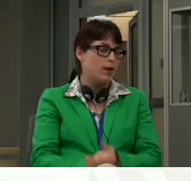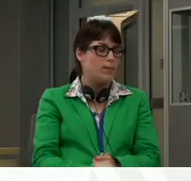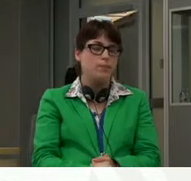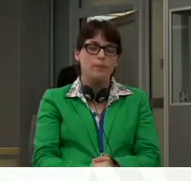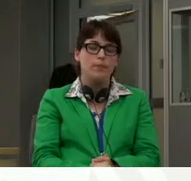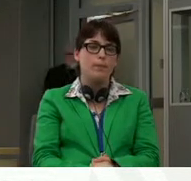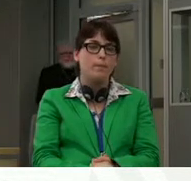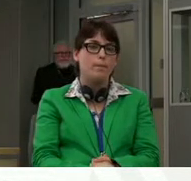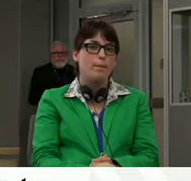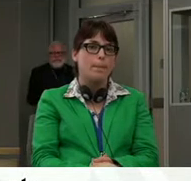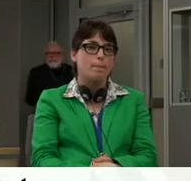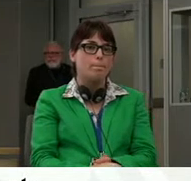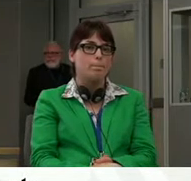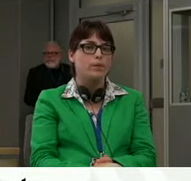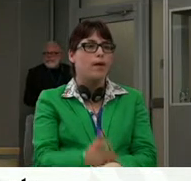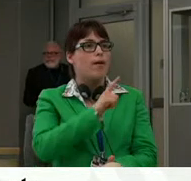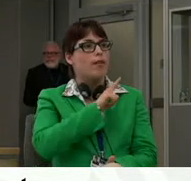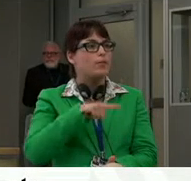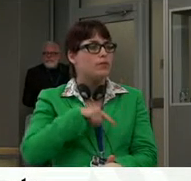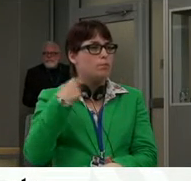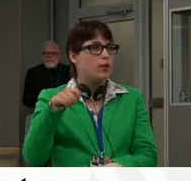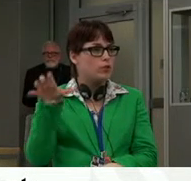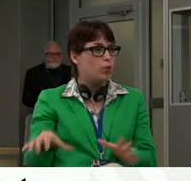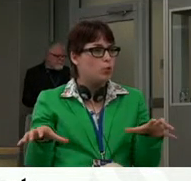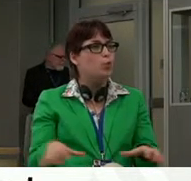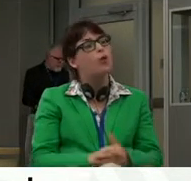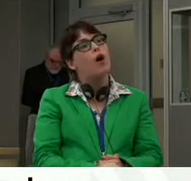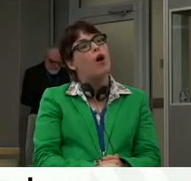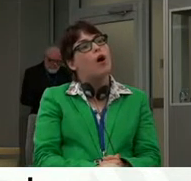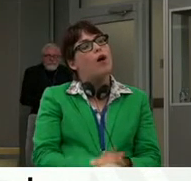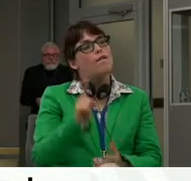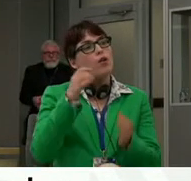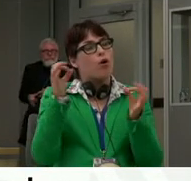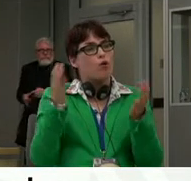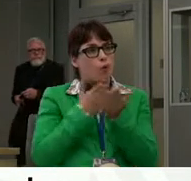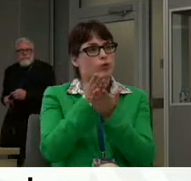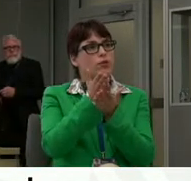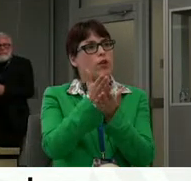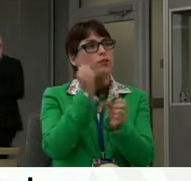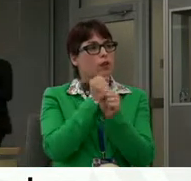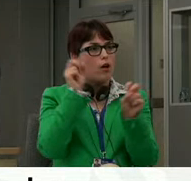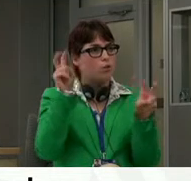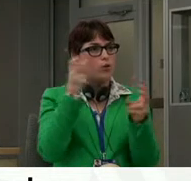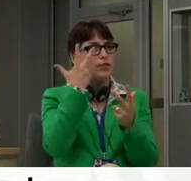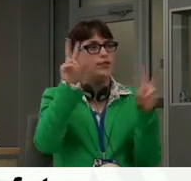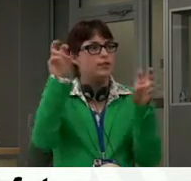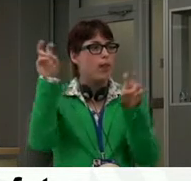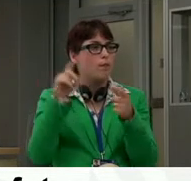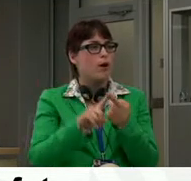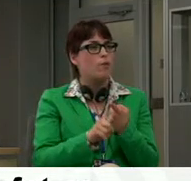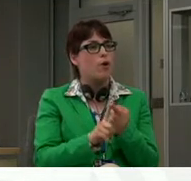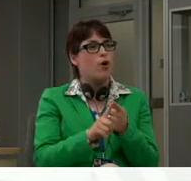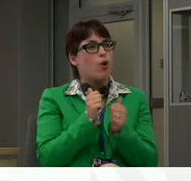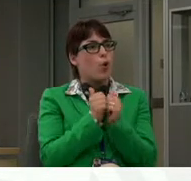member states and come up with proposals for future action. Our presidency has focused on